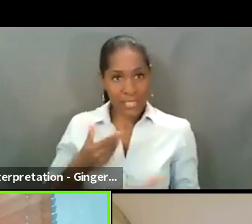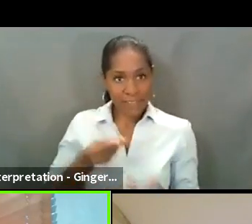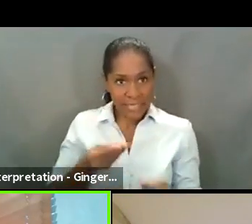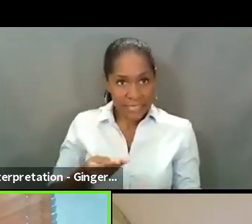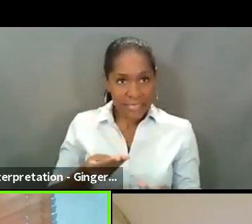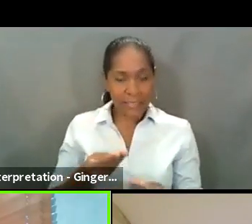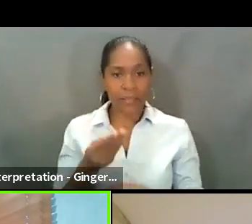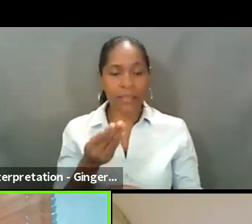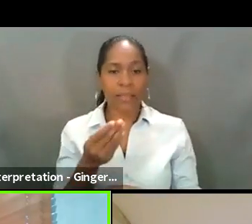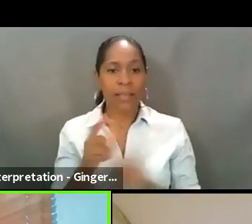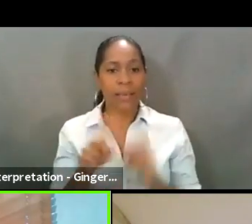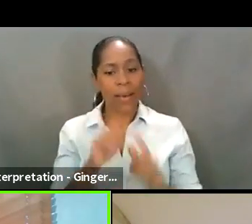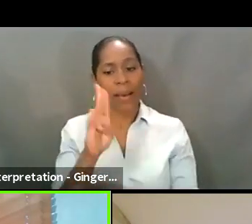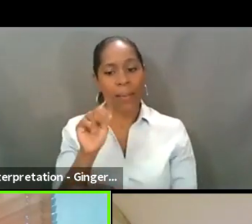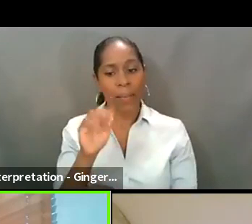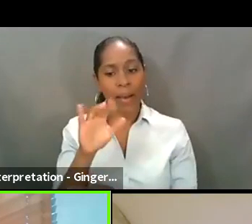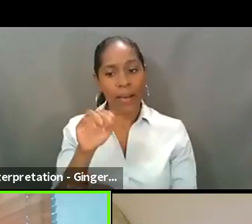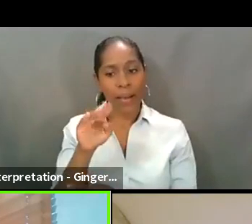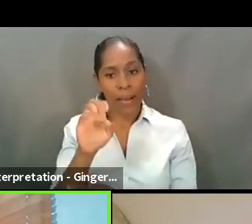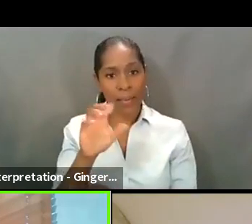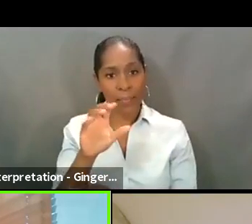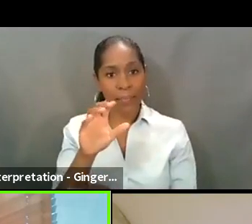are, if we are